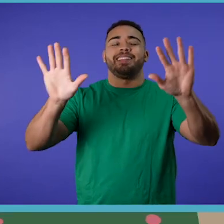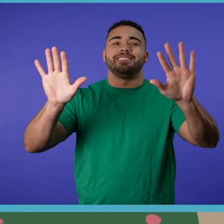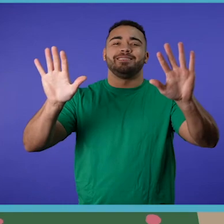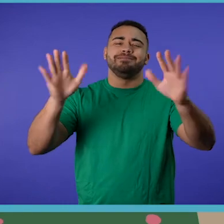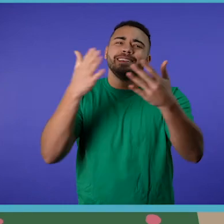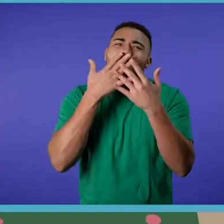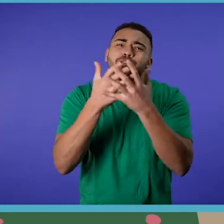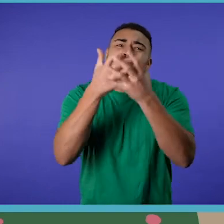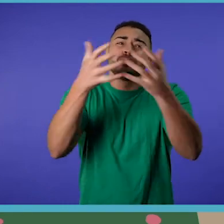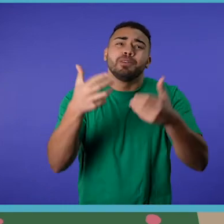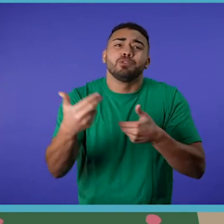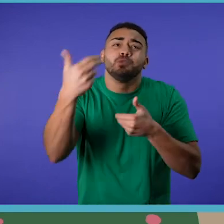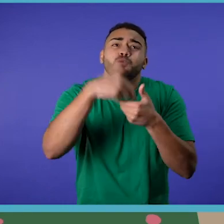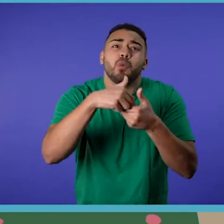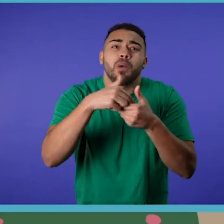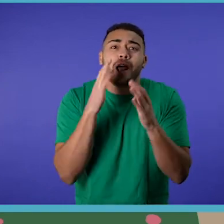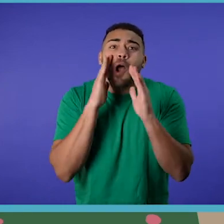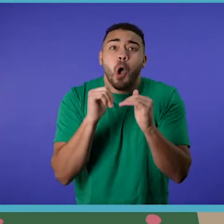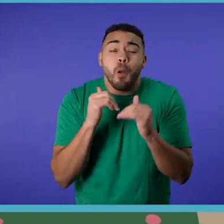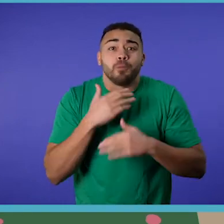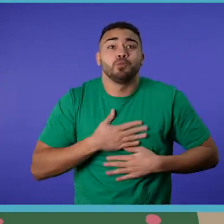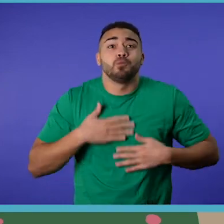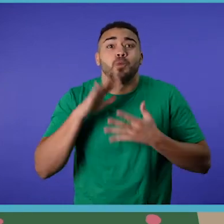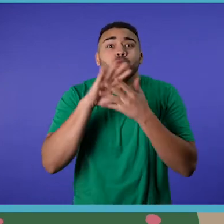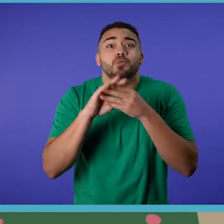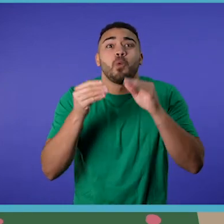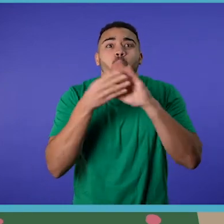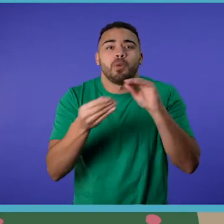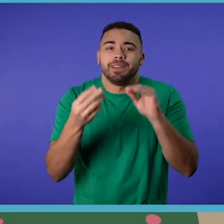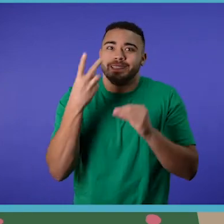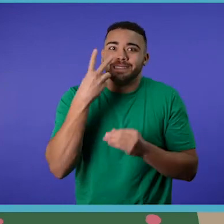end. Thank you so much for joining